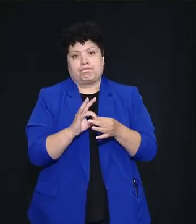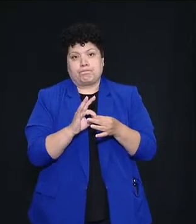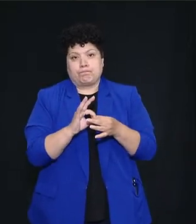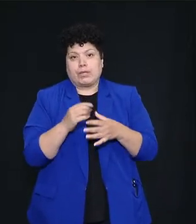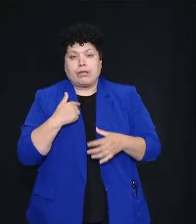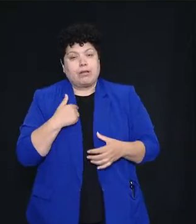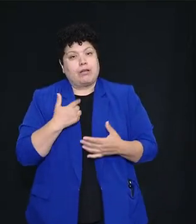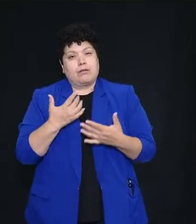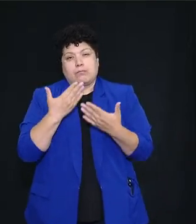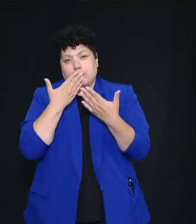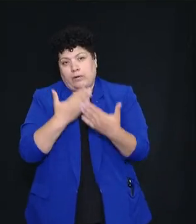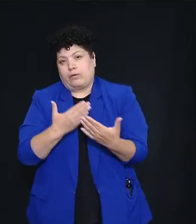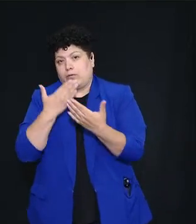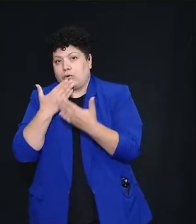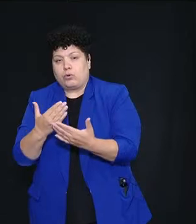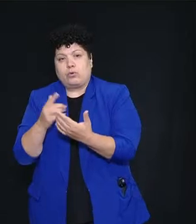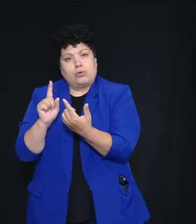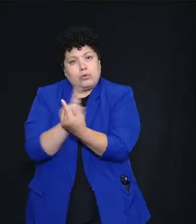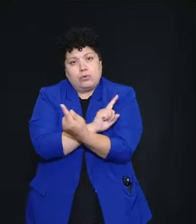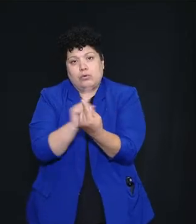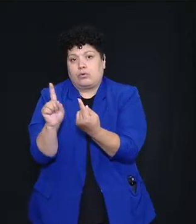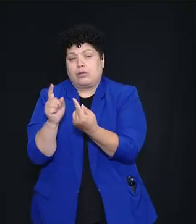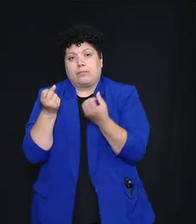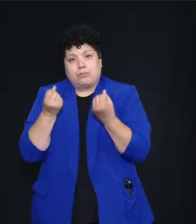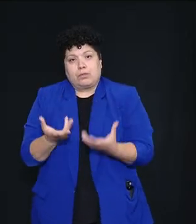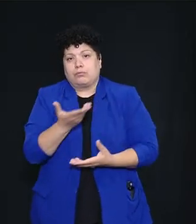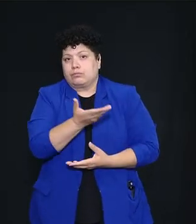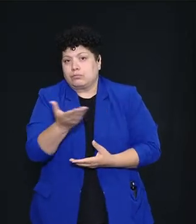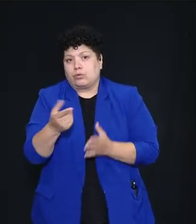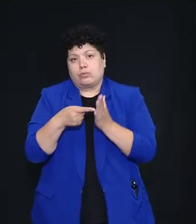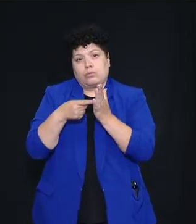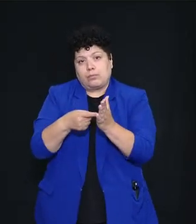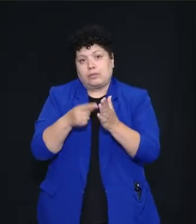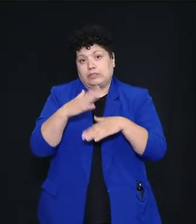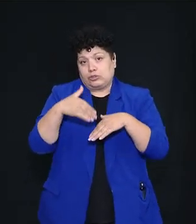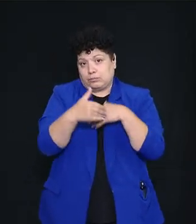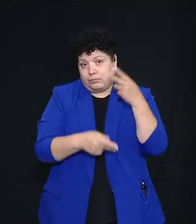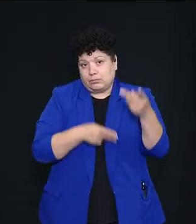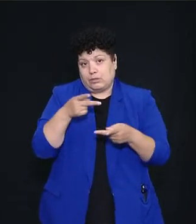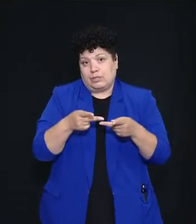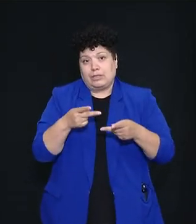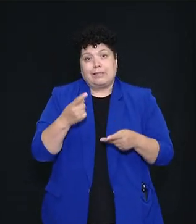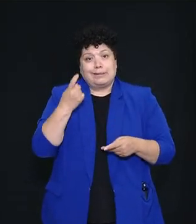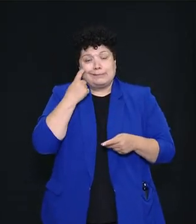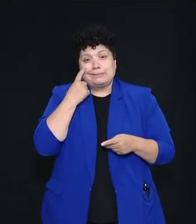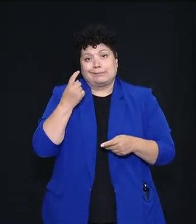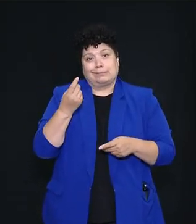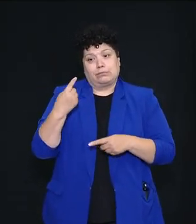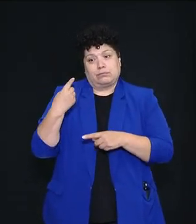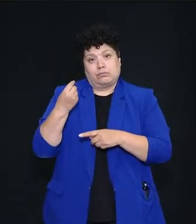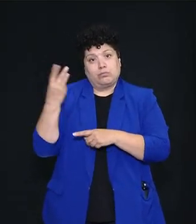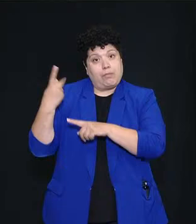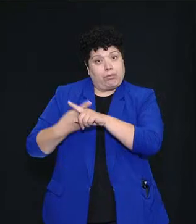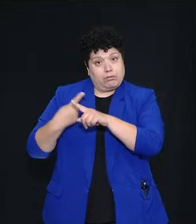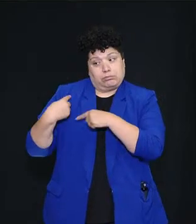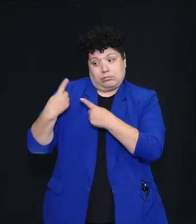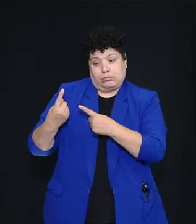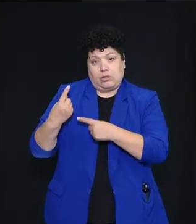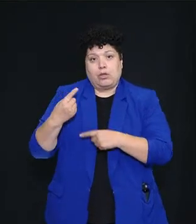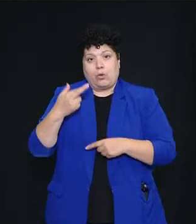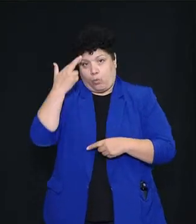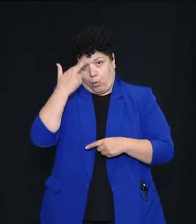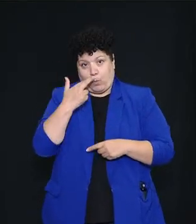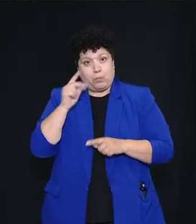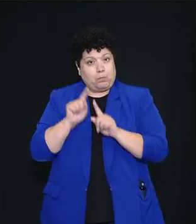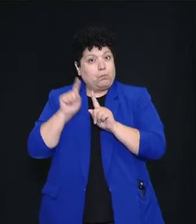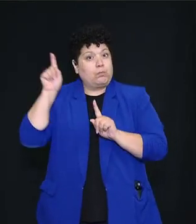have encountered and listened to various representatives of the indigenous peoples in recent months in Rome, and to be